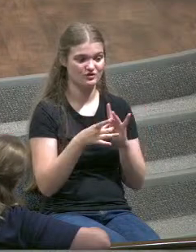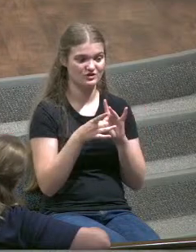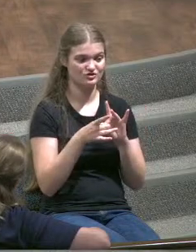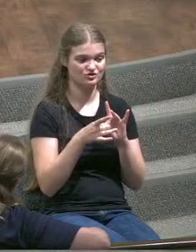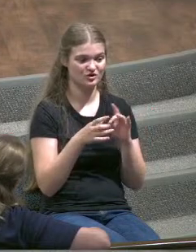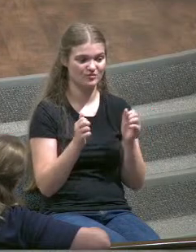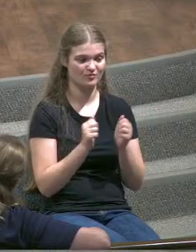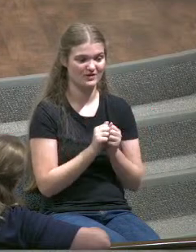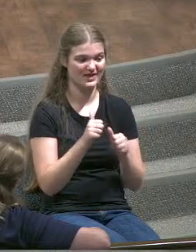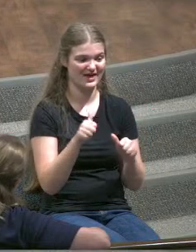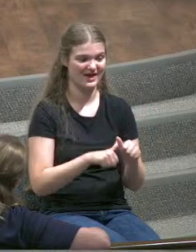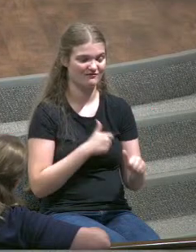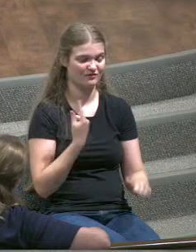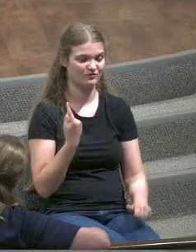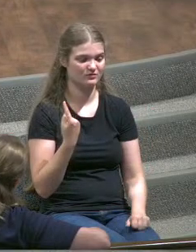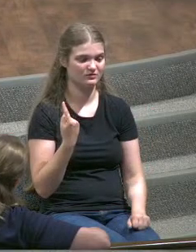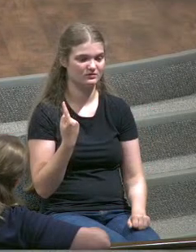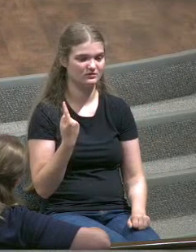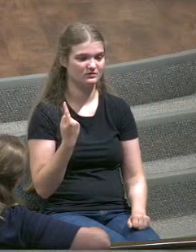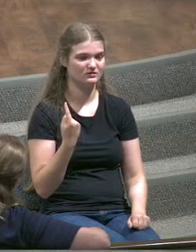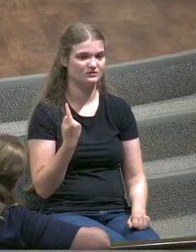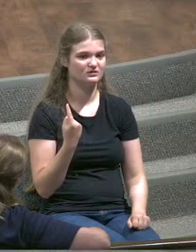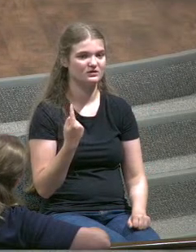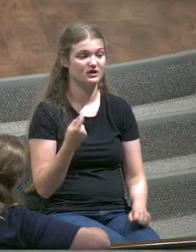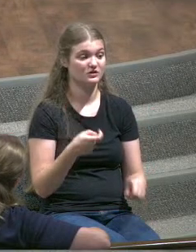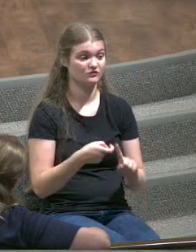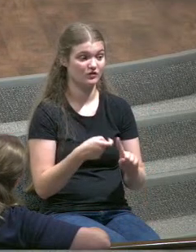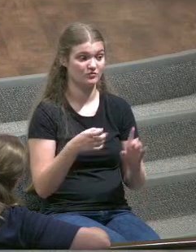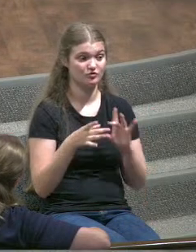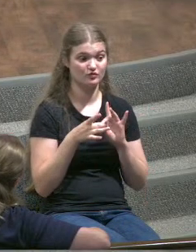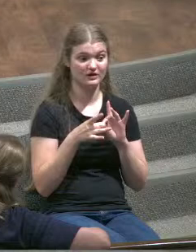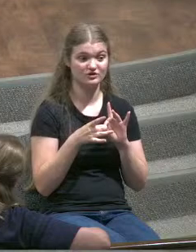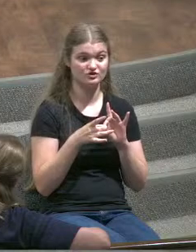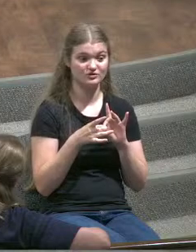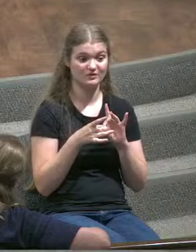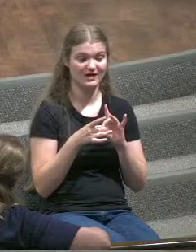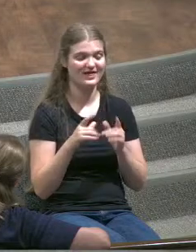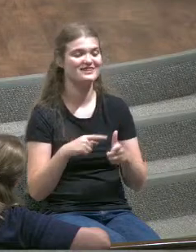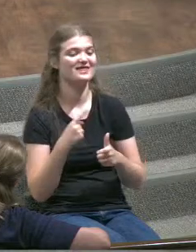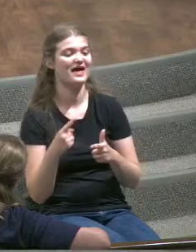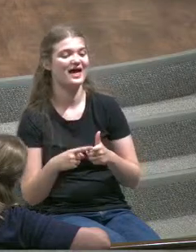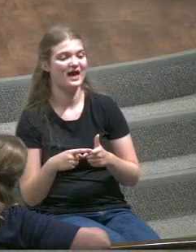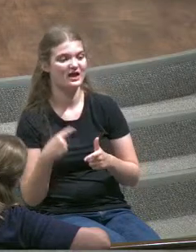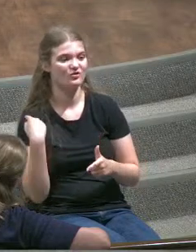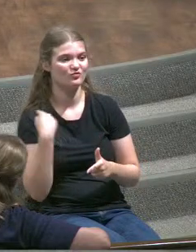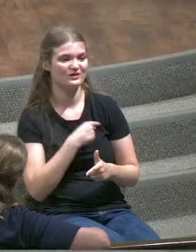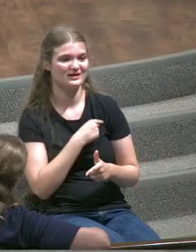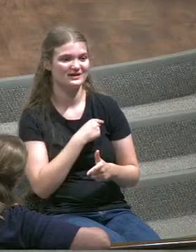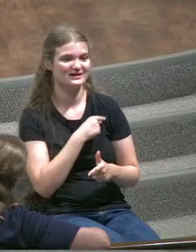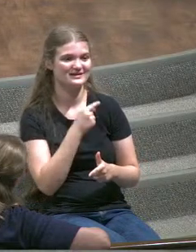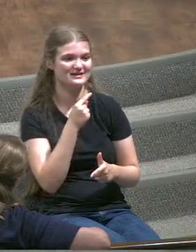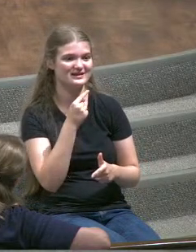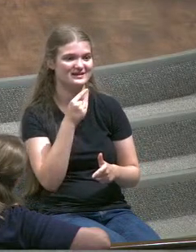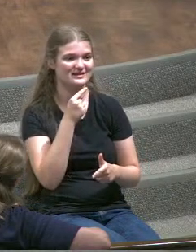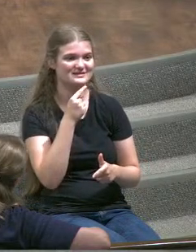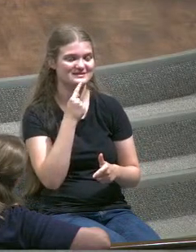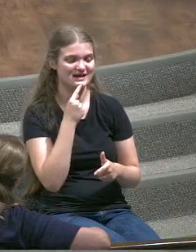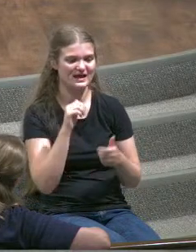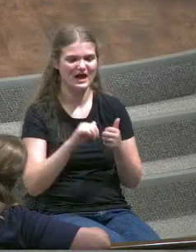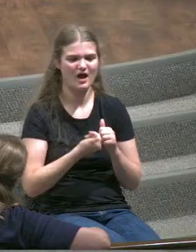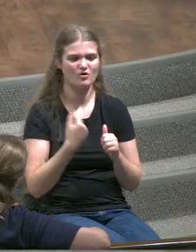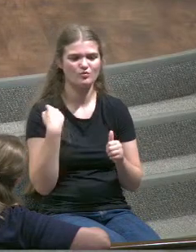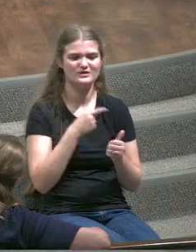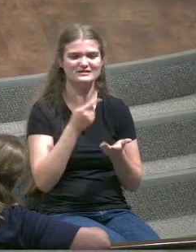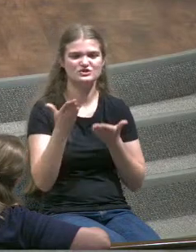one of us. And then from that relationship, then we look to say, how do I, Lord, how do I serve